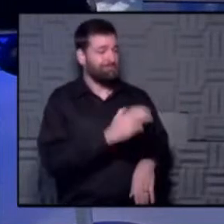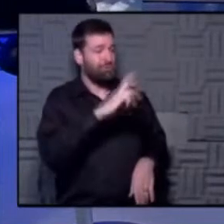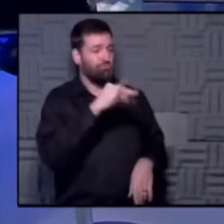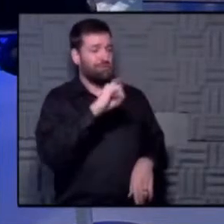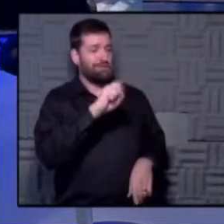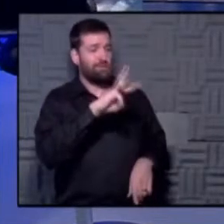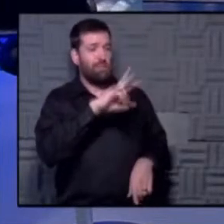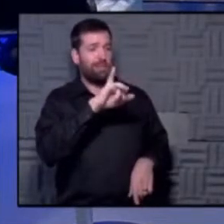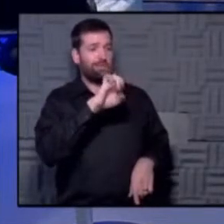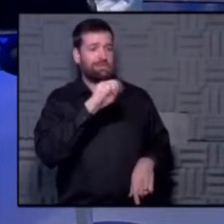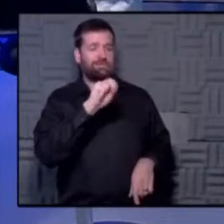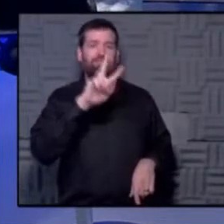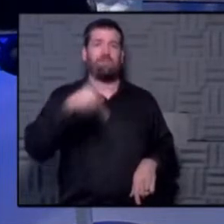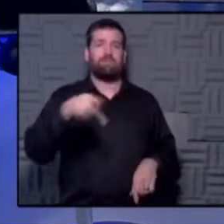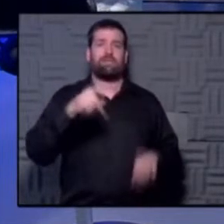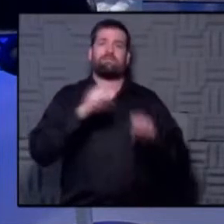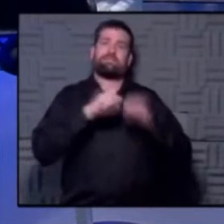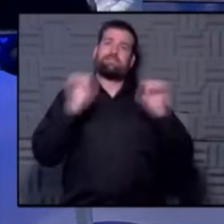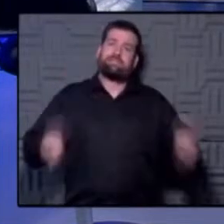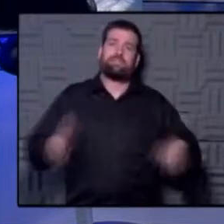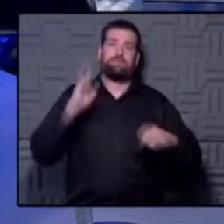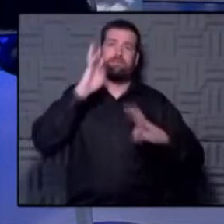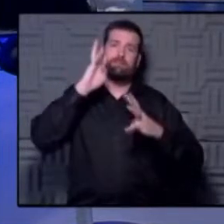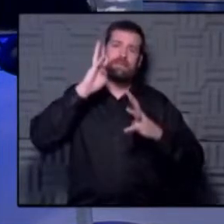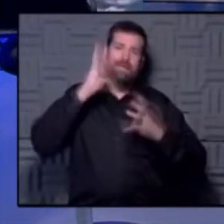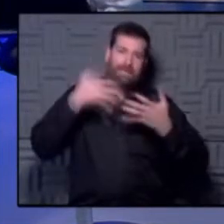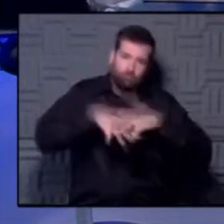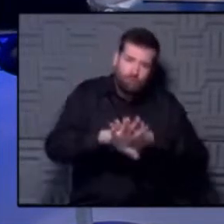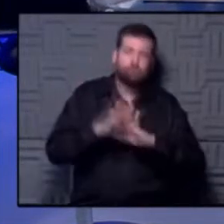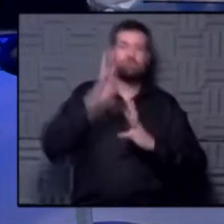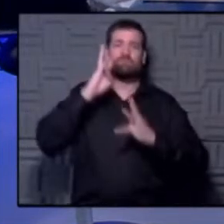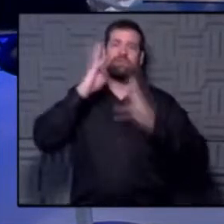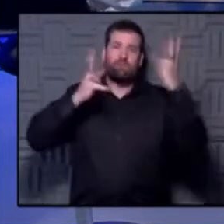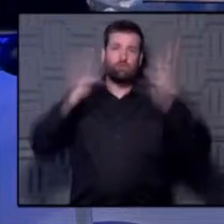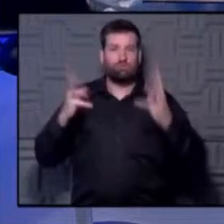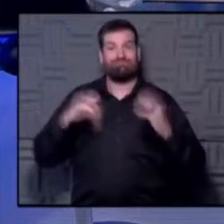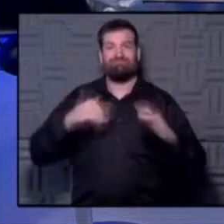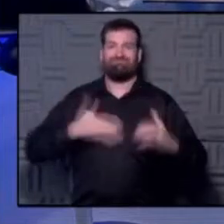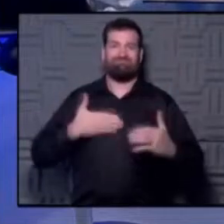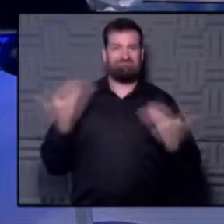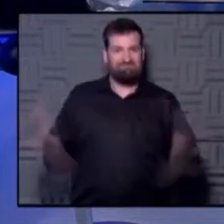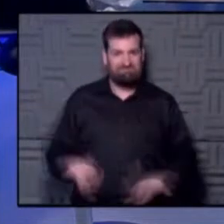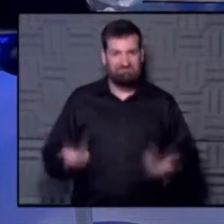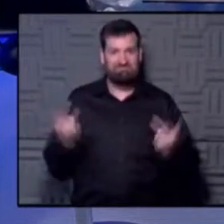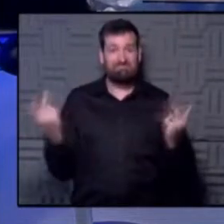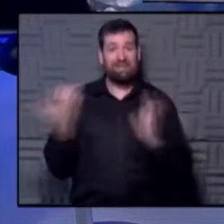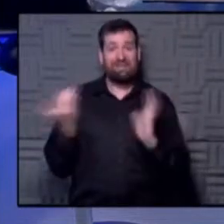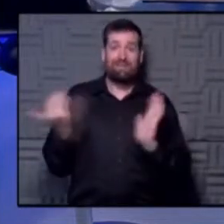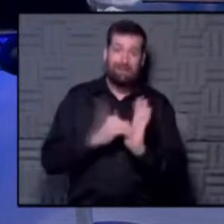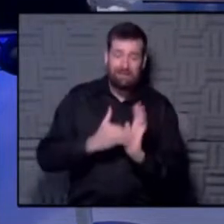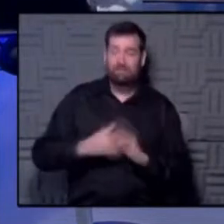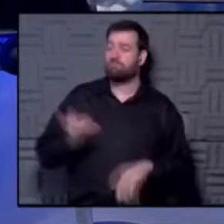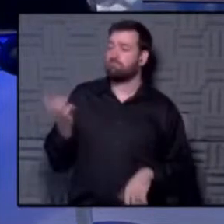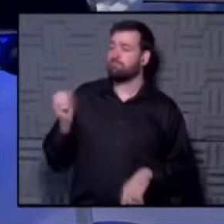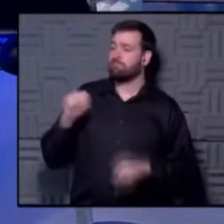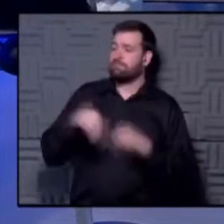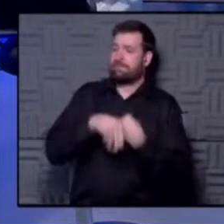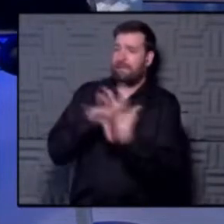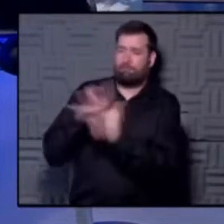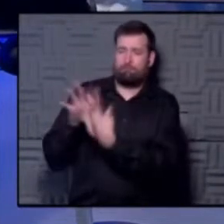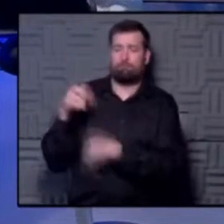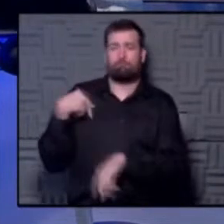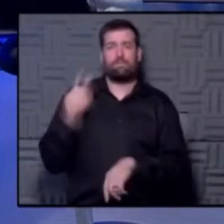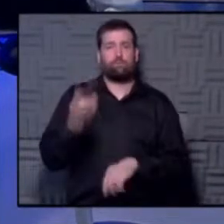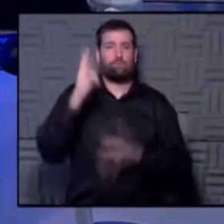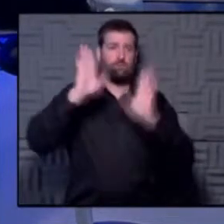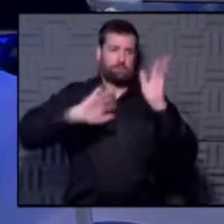VP of System Integration and Innovation. We're delighted to have him joining us again today. On Skype, we have two terrific